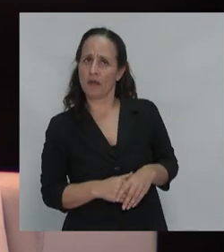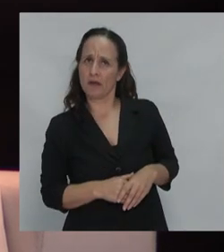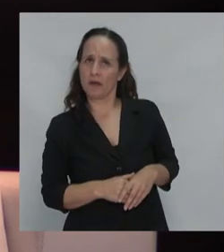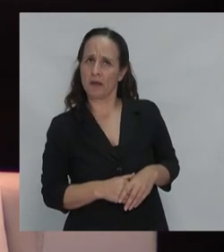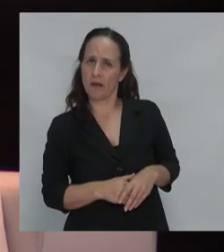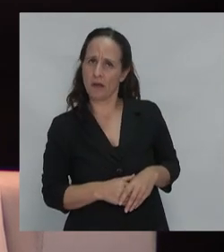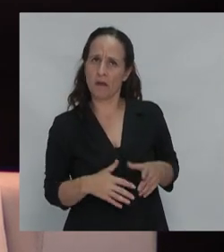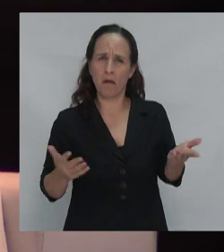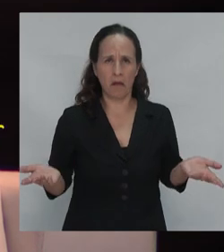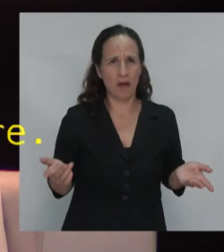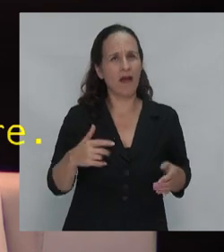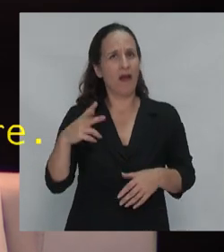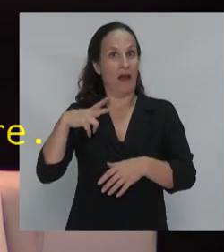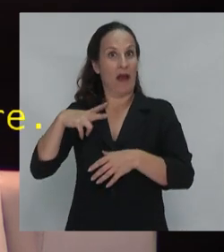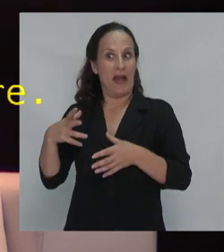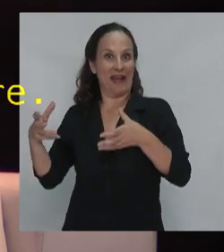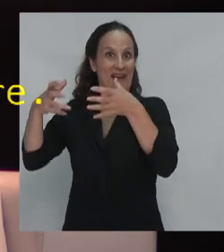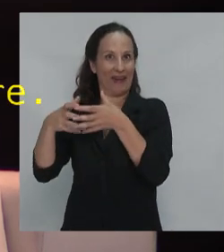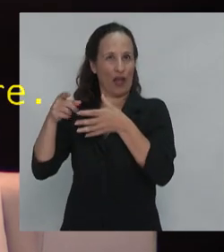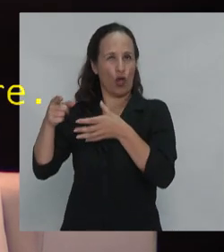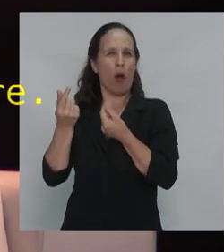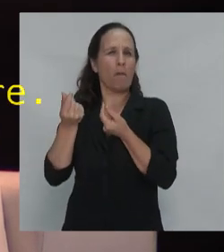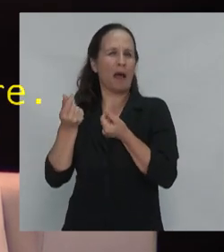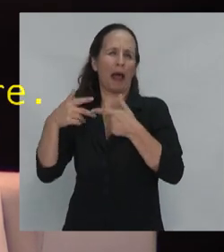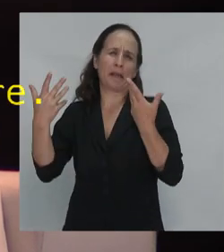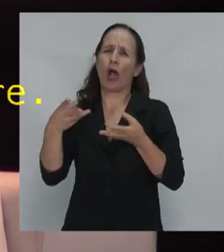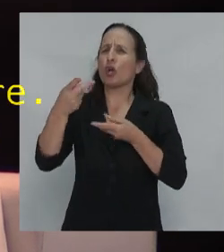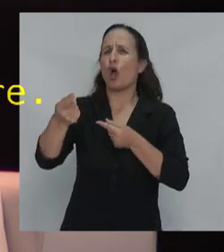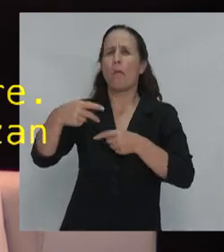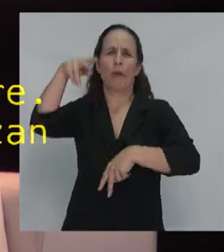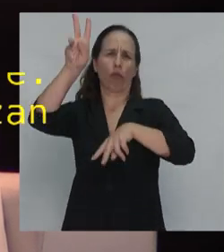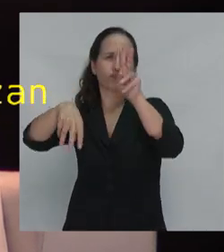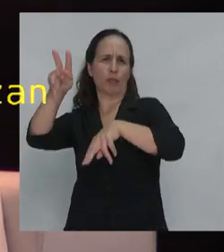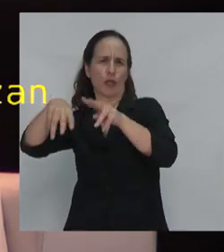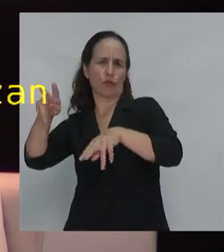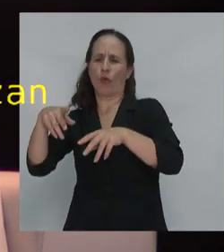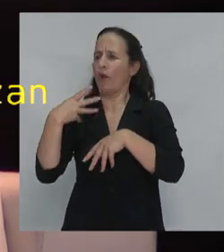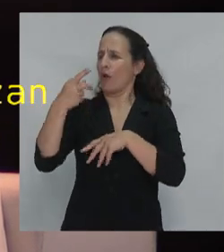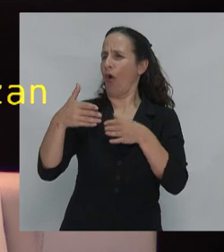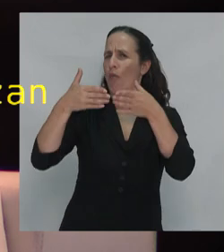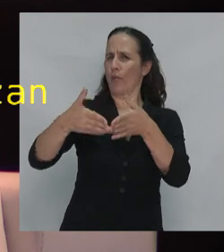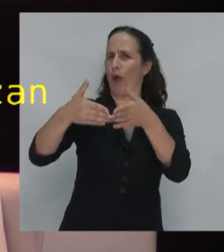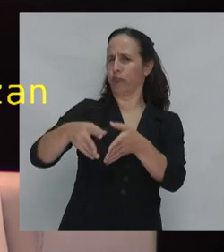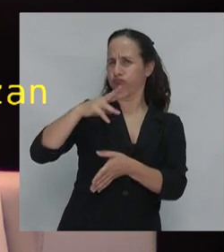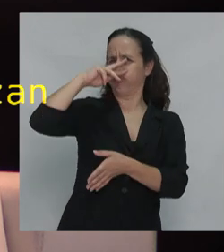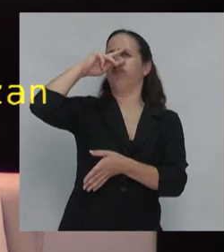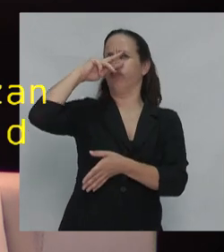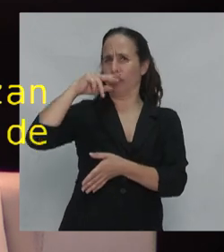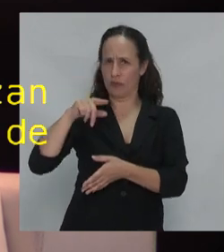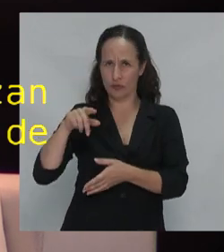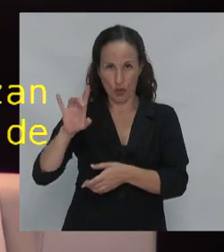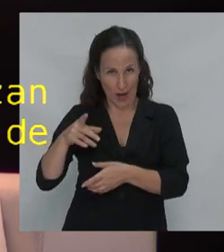money to buy art, to buy yachts. No, they use their